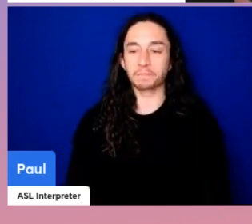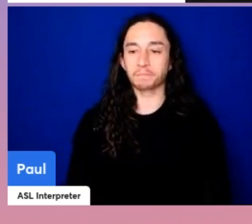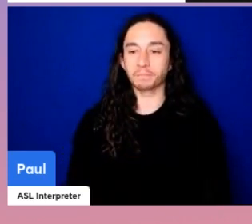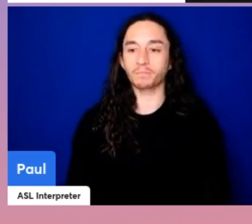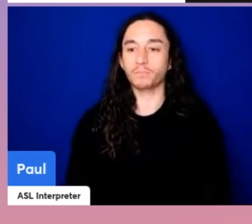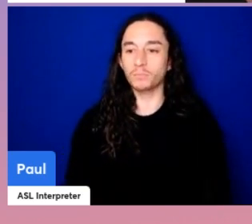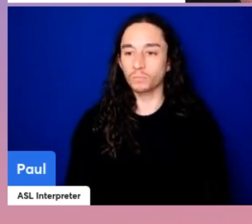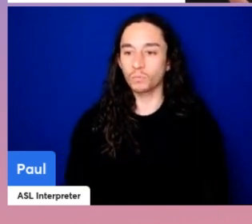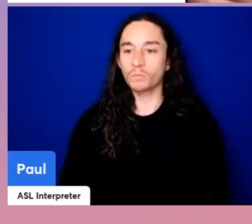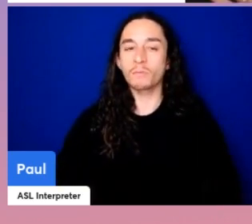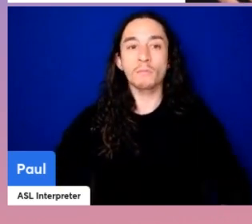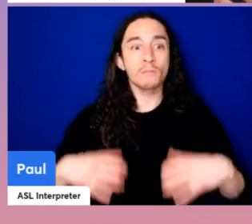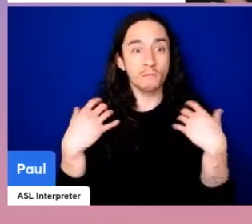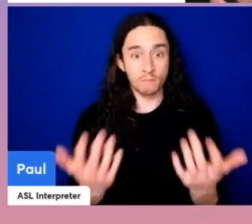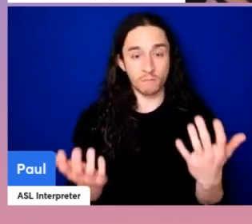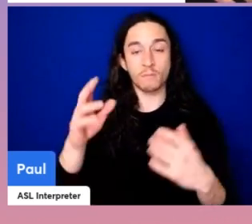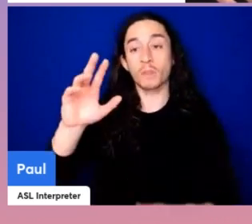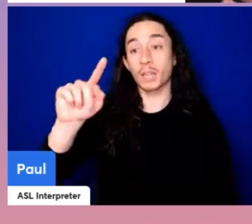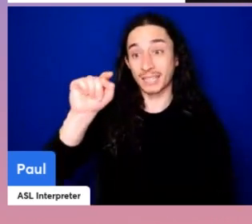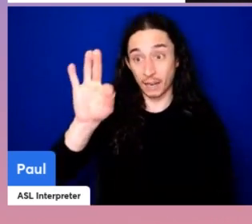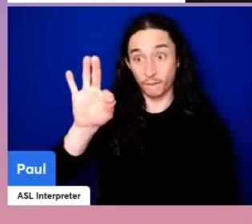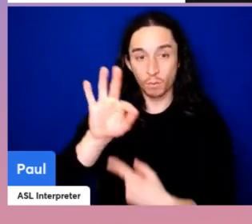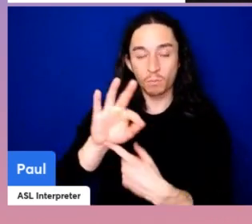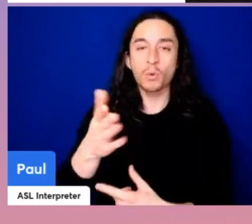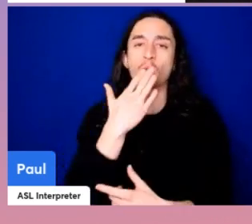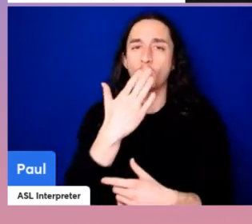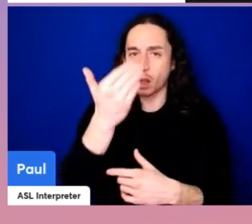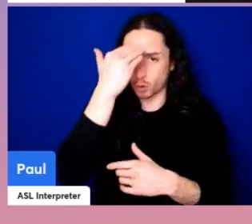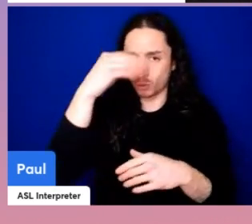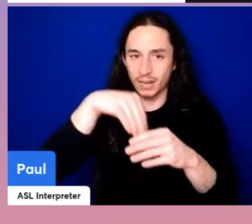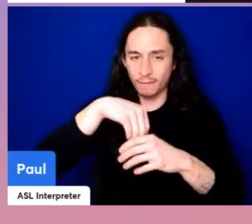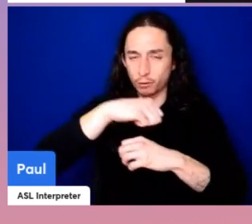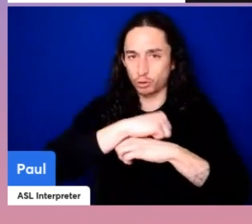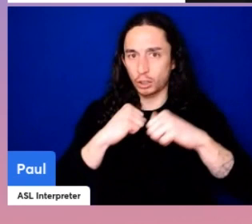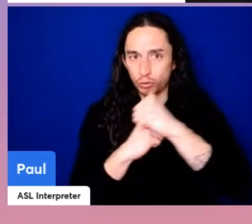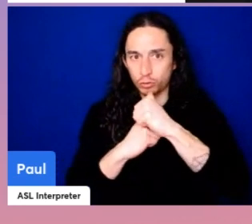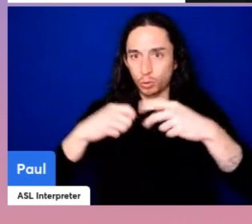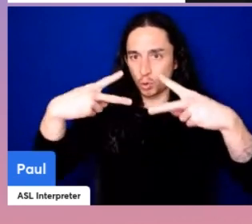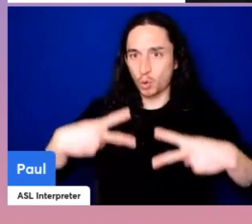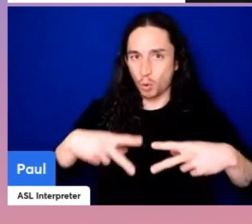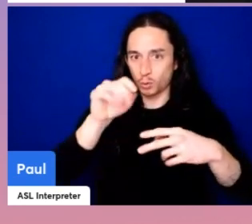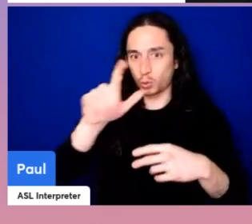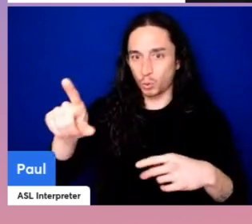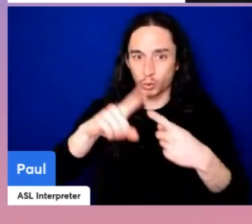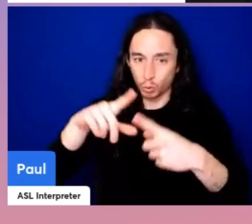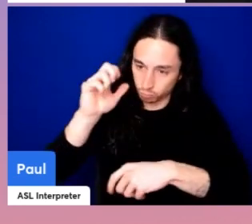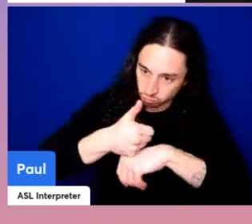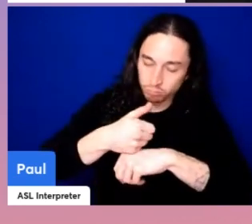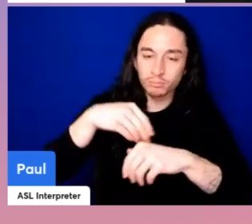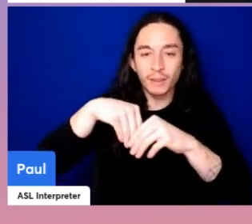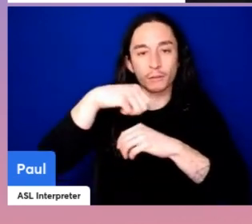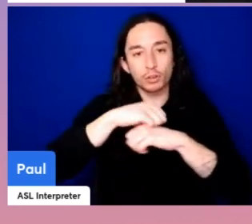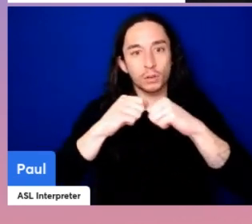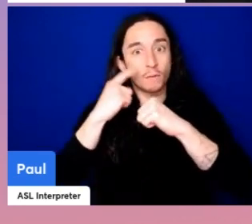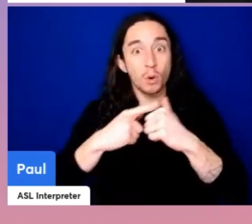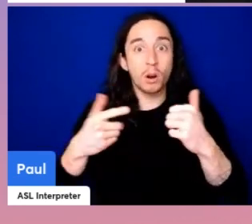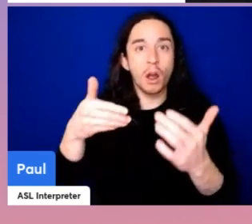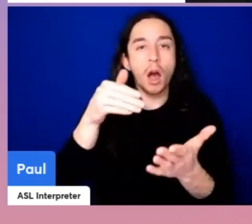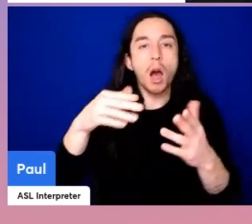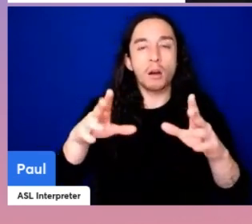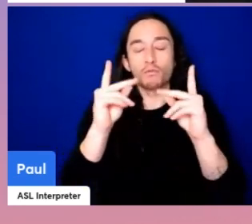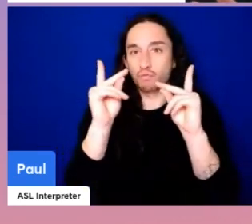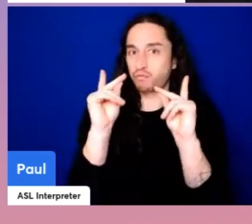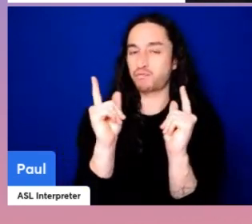So Terraform is a well-known infrastructure as code tool that allows us to codify our infrastructure for repeatable and rapid